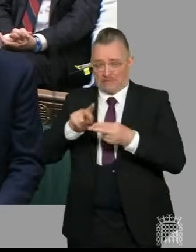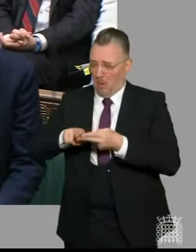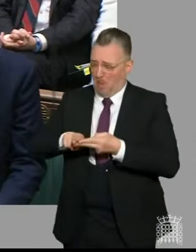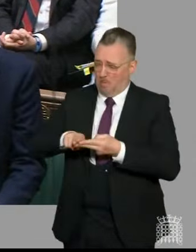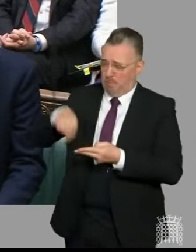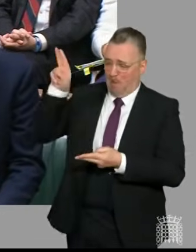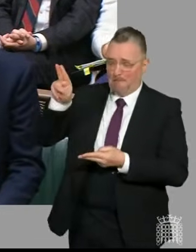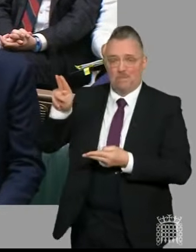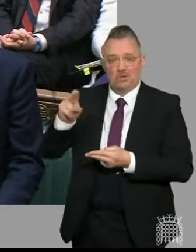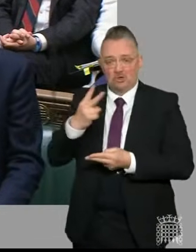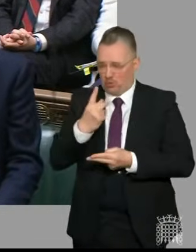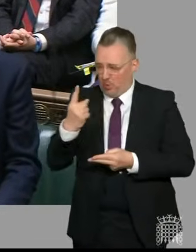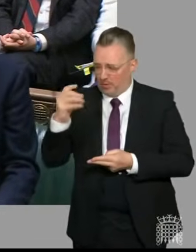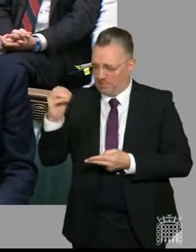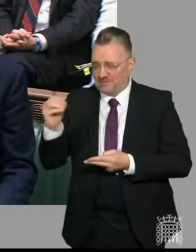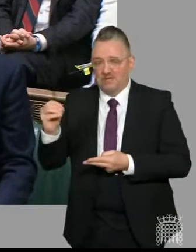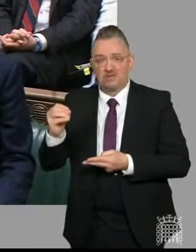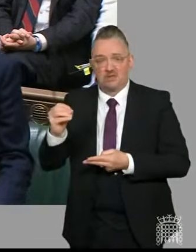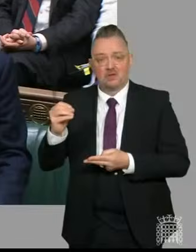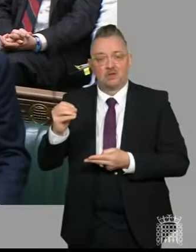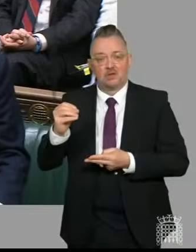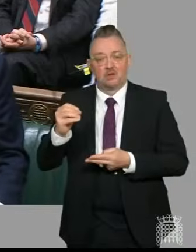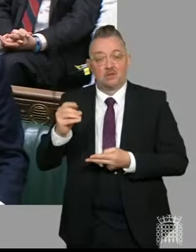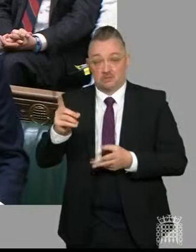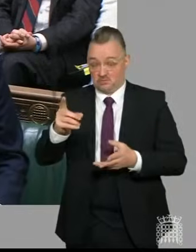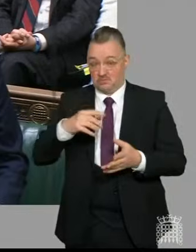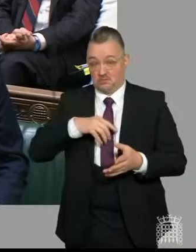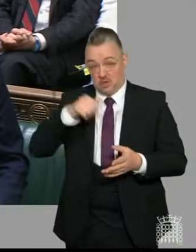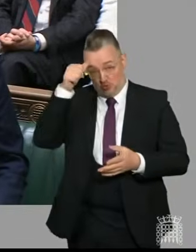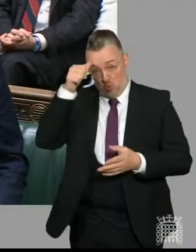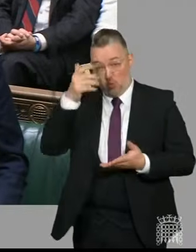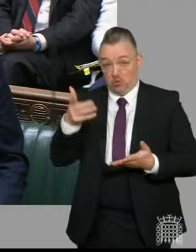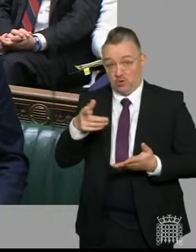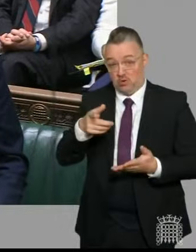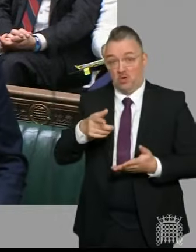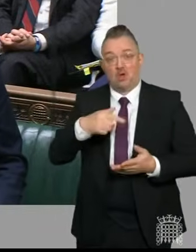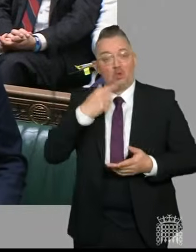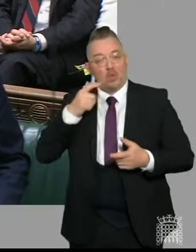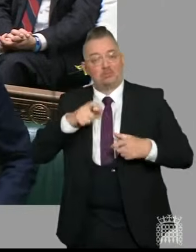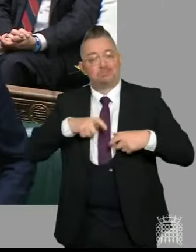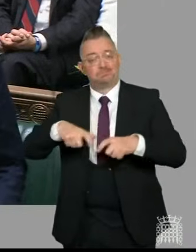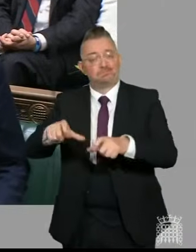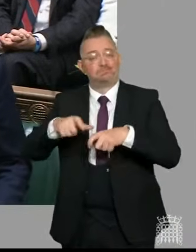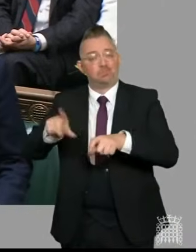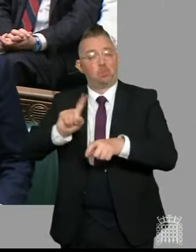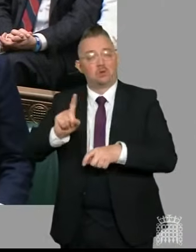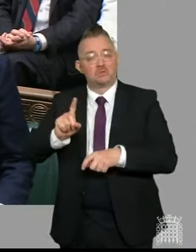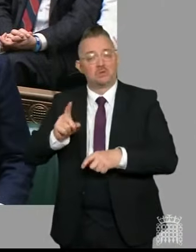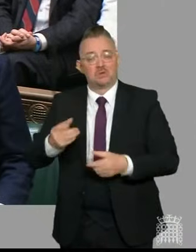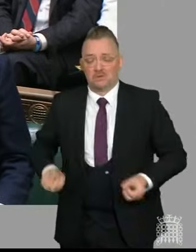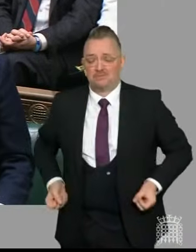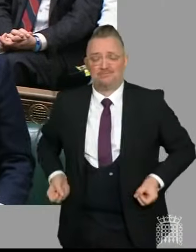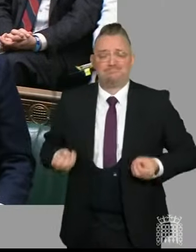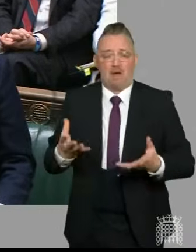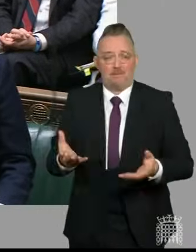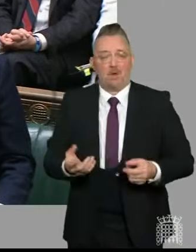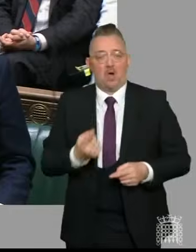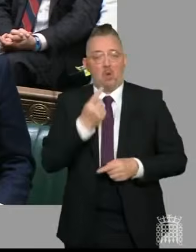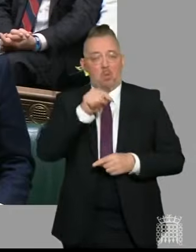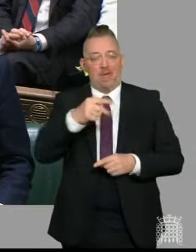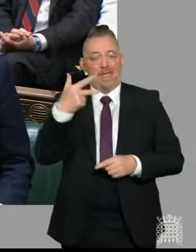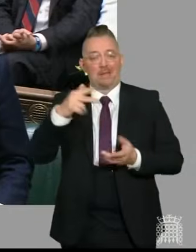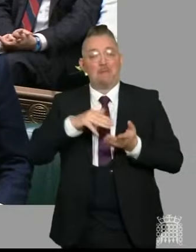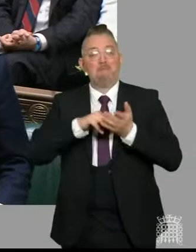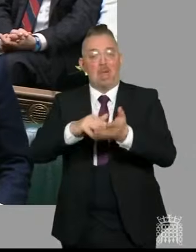and I'm sure this would please her, continuing to hand out $1.8 million to the trade unions. By